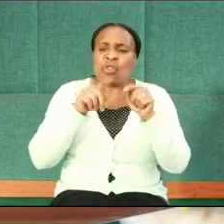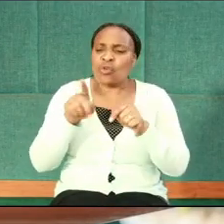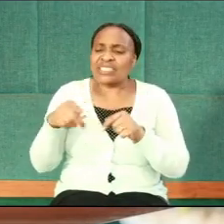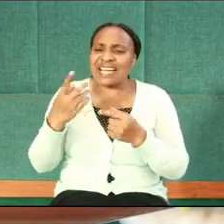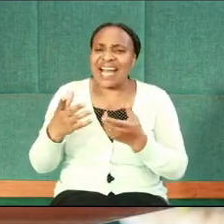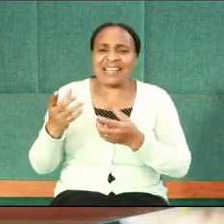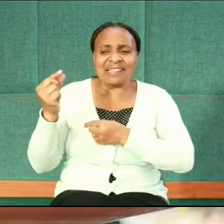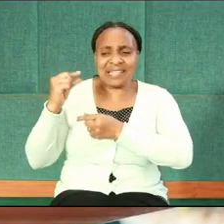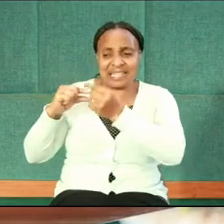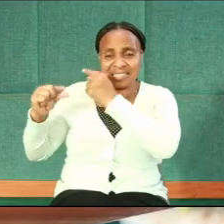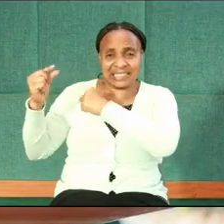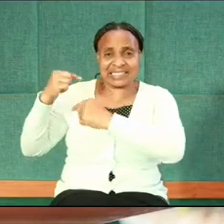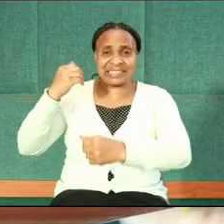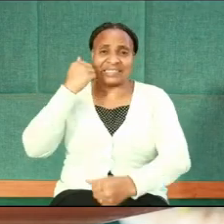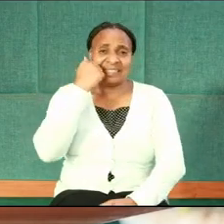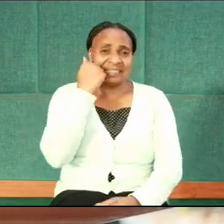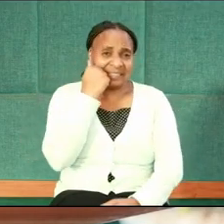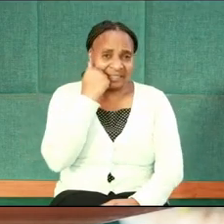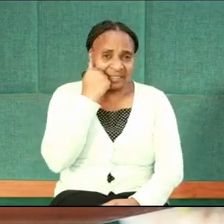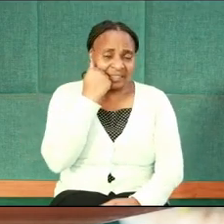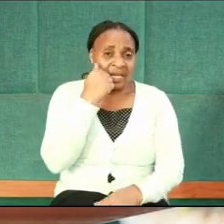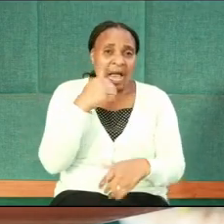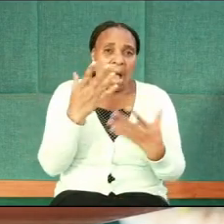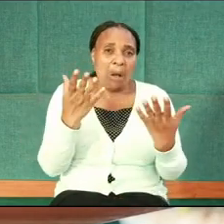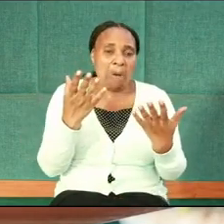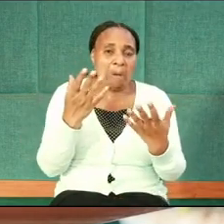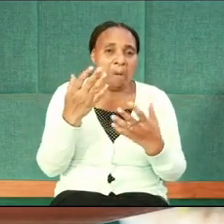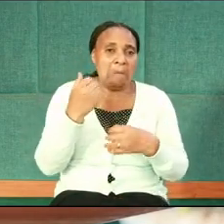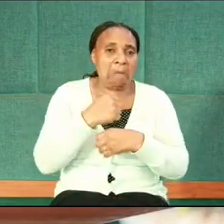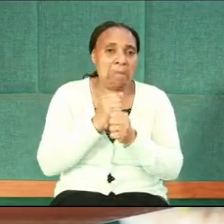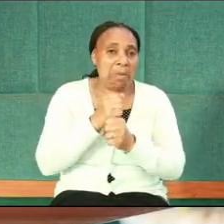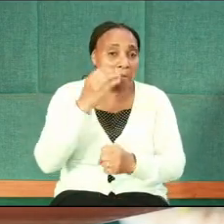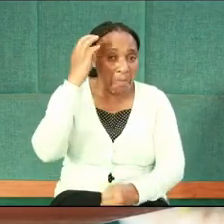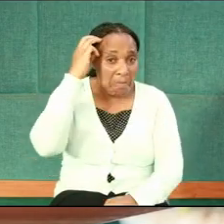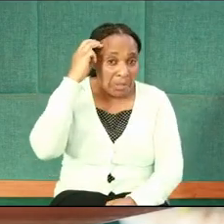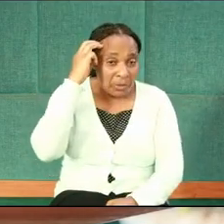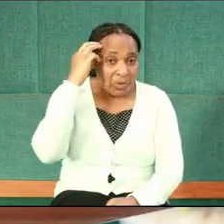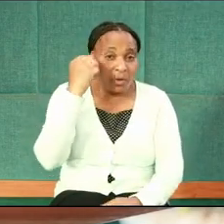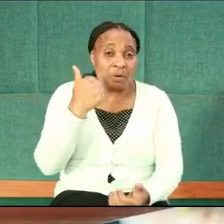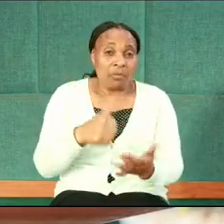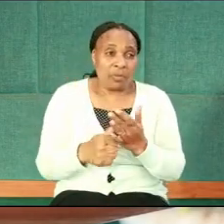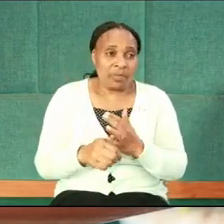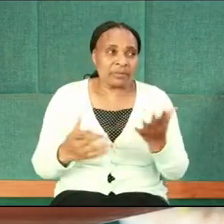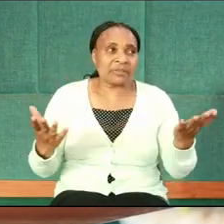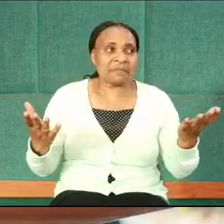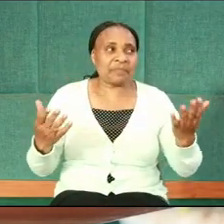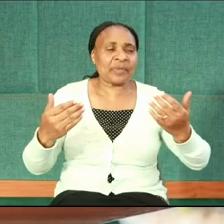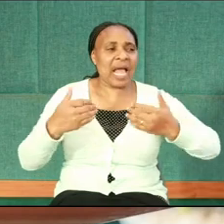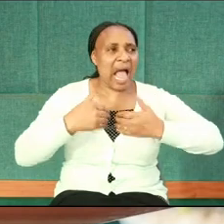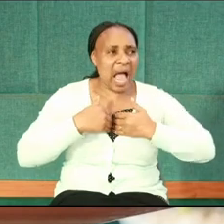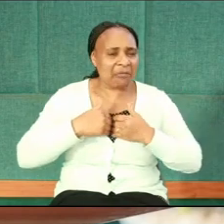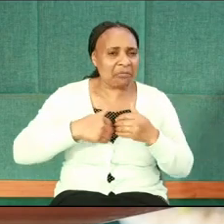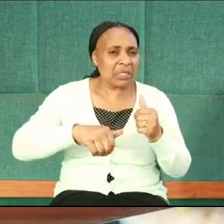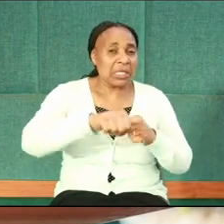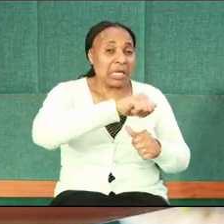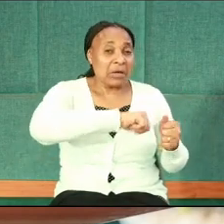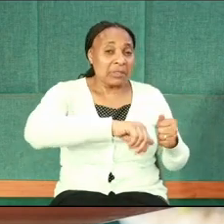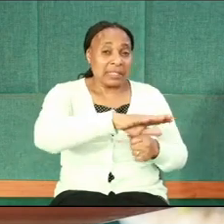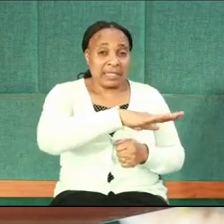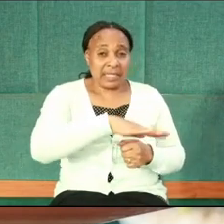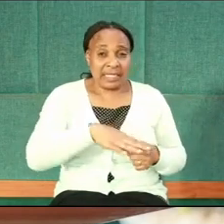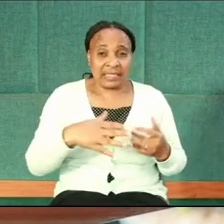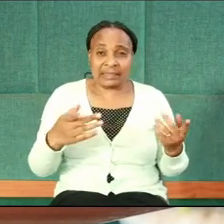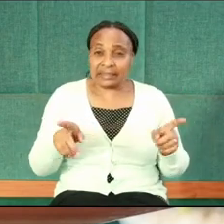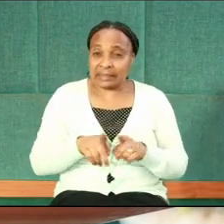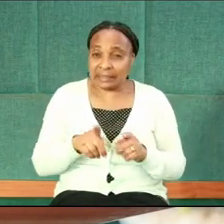hereditary diseases, the causes of mental diseases. We have the environmental, that is the surrounding factors like